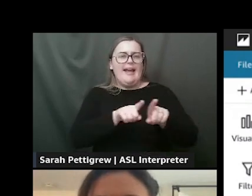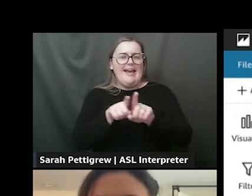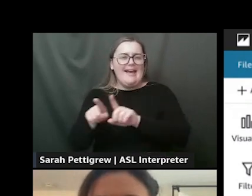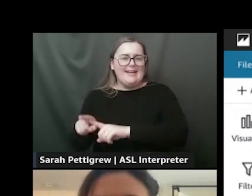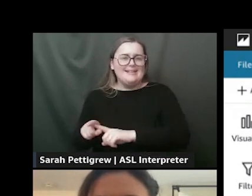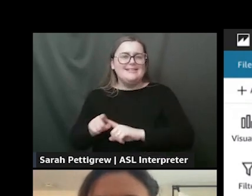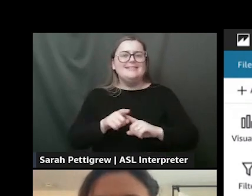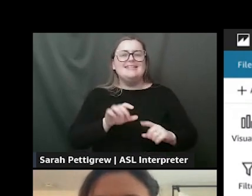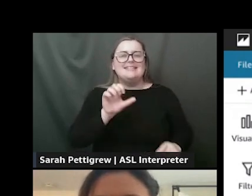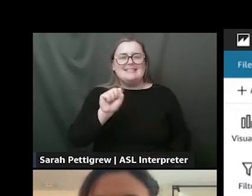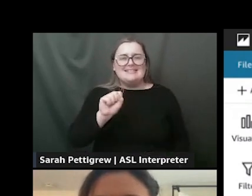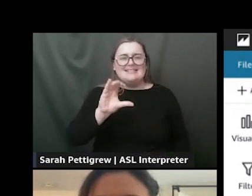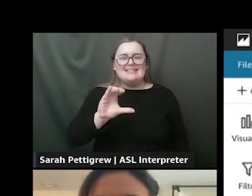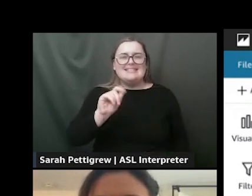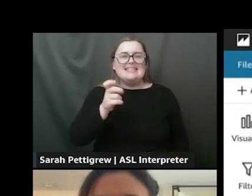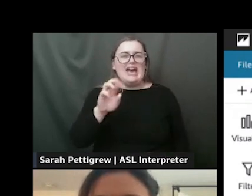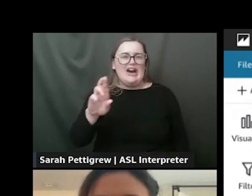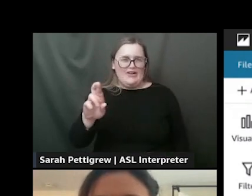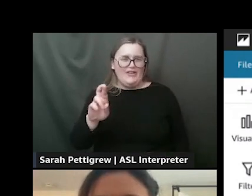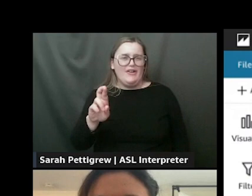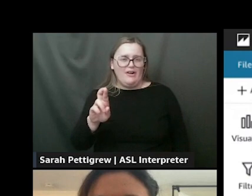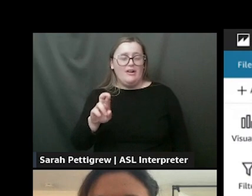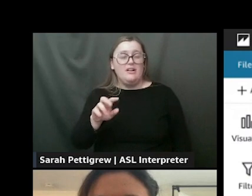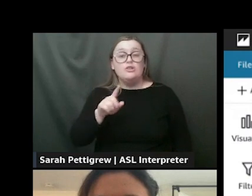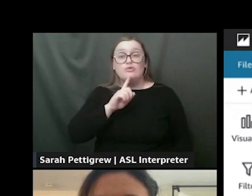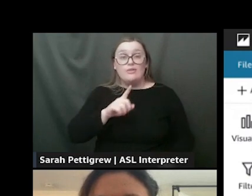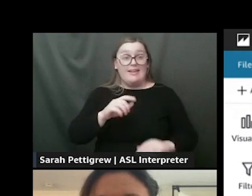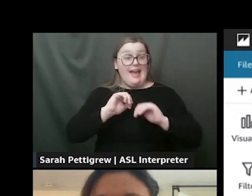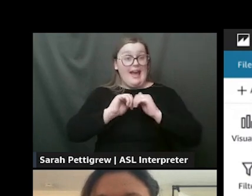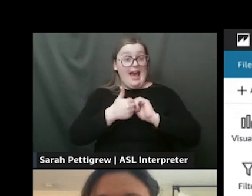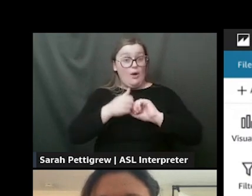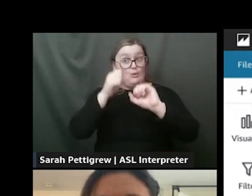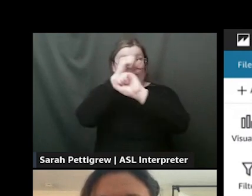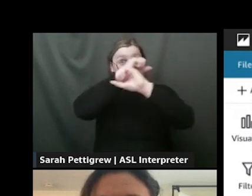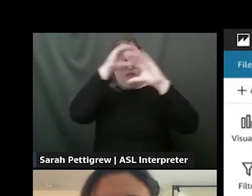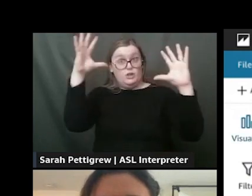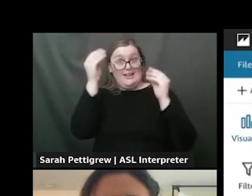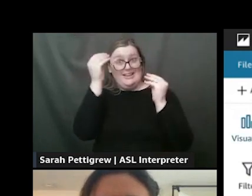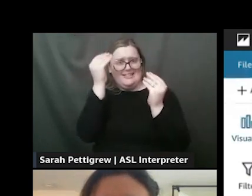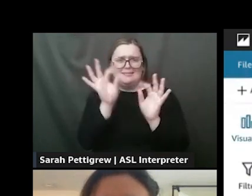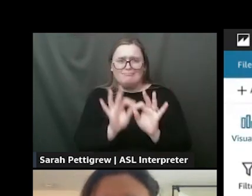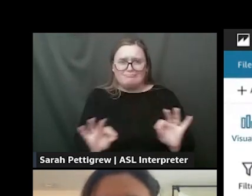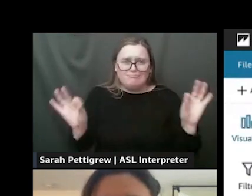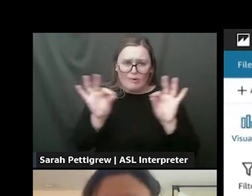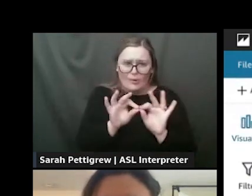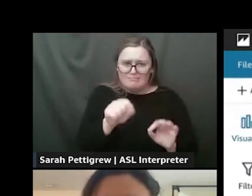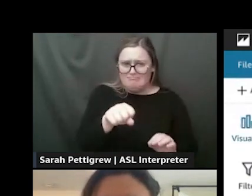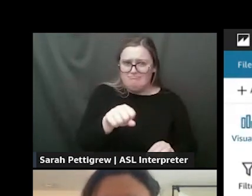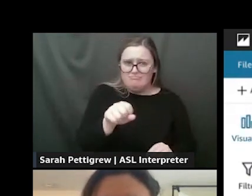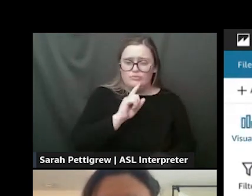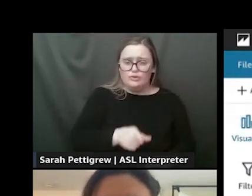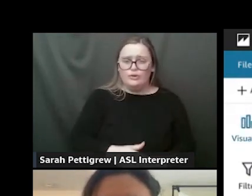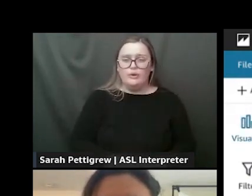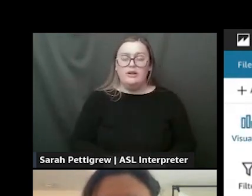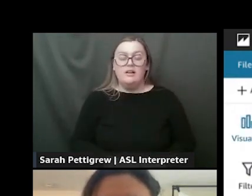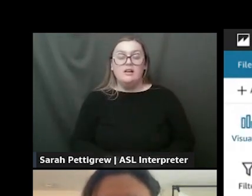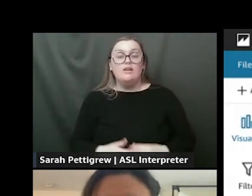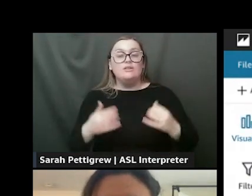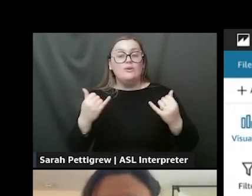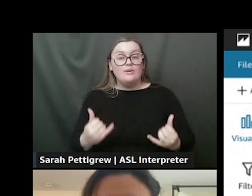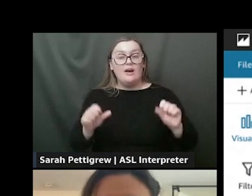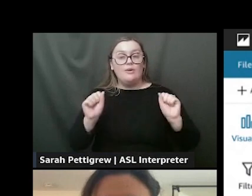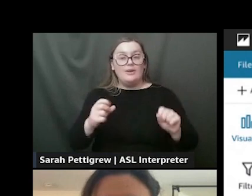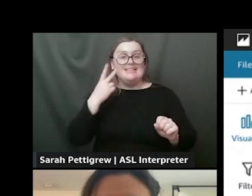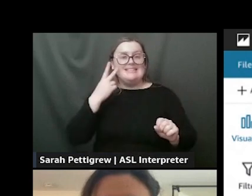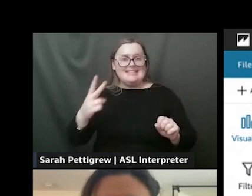think, like how you visualize data is really important, which I think is true. And, you know, if we look at this, you can see as a scatter,